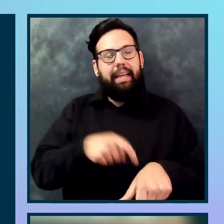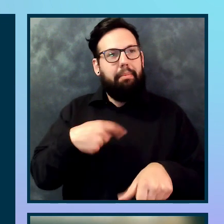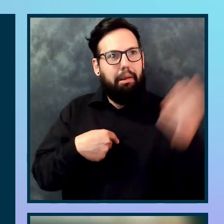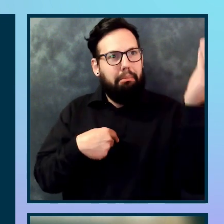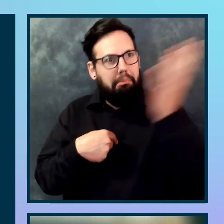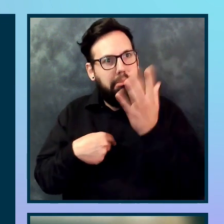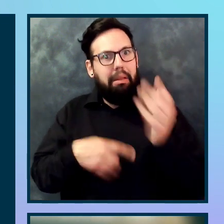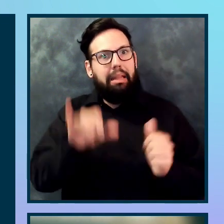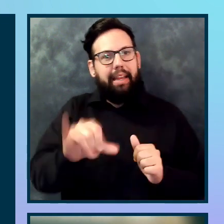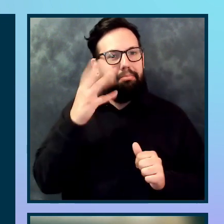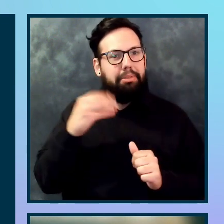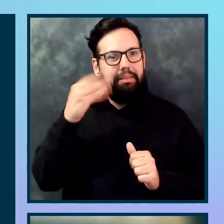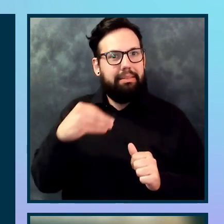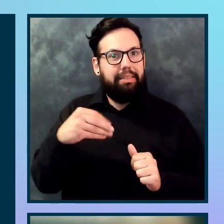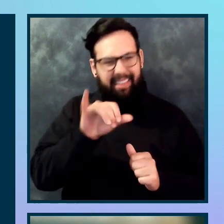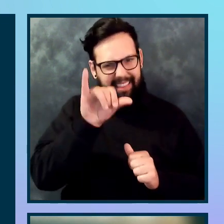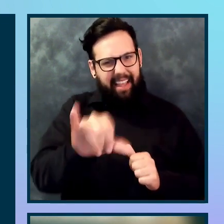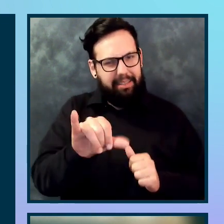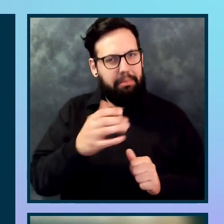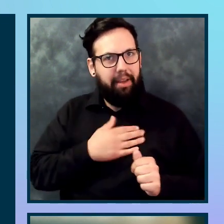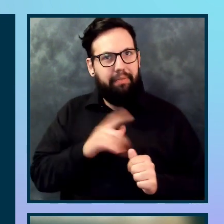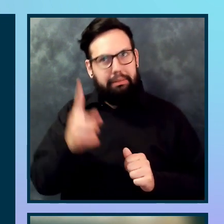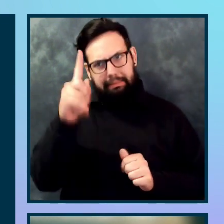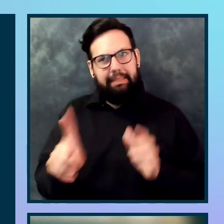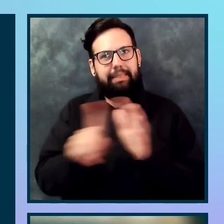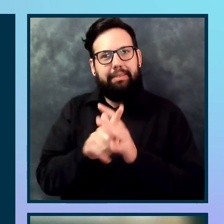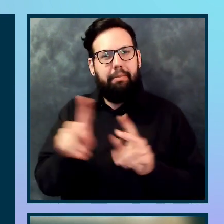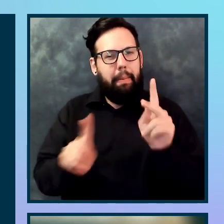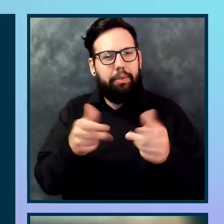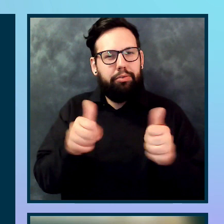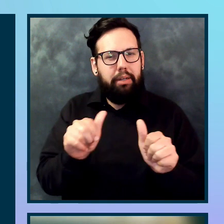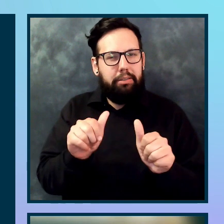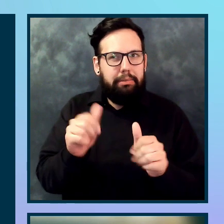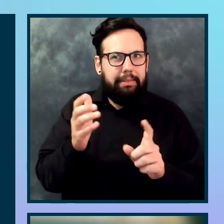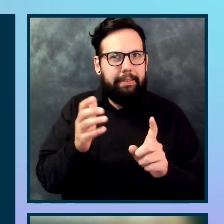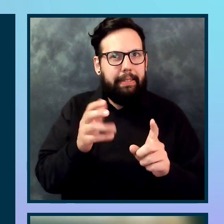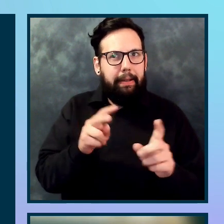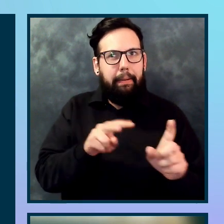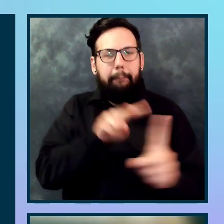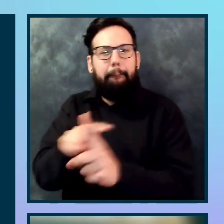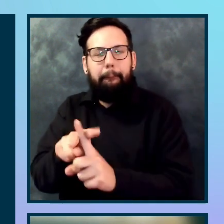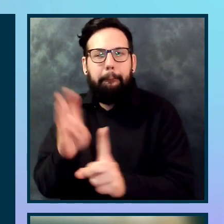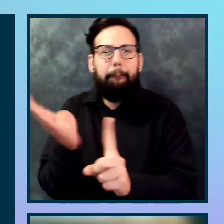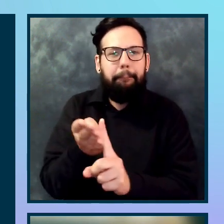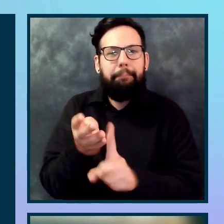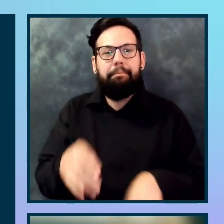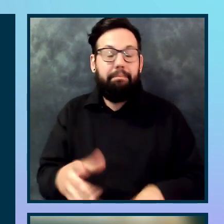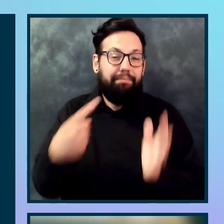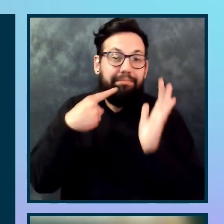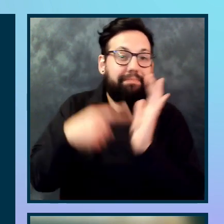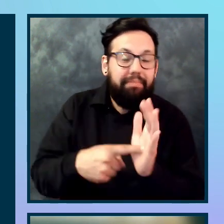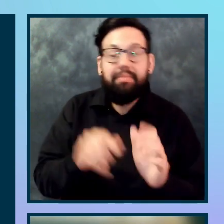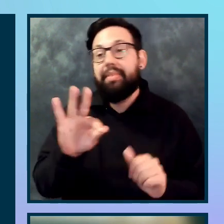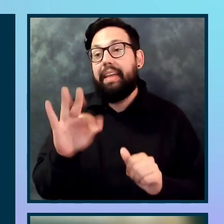head of people using it this way. So an example of something you definitely wouldn't want to do, if you got a paid app scenario, say that